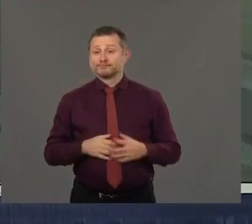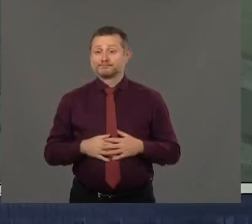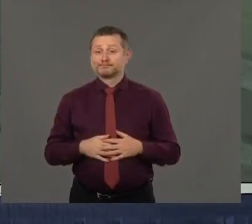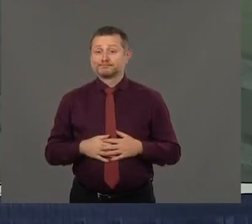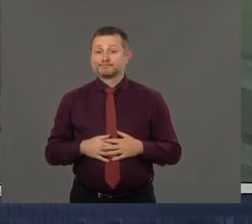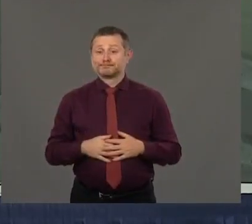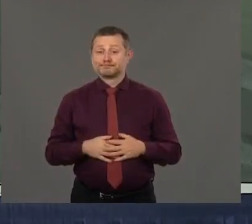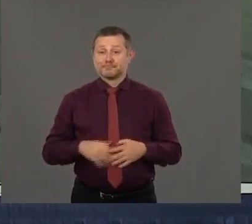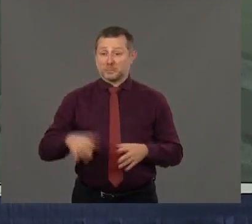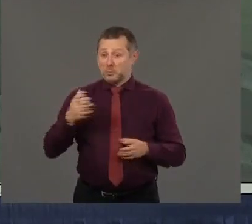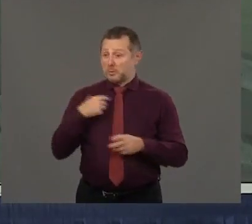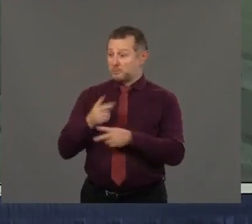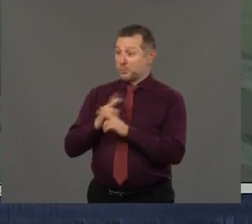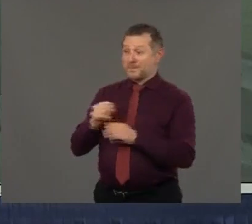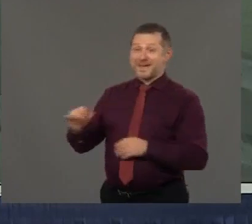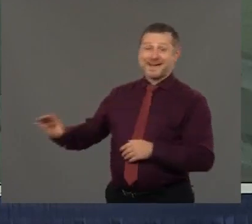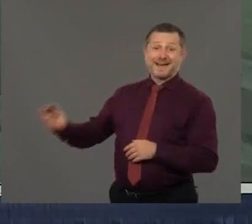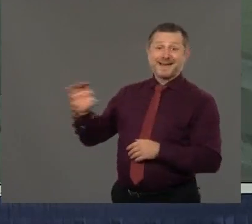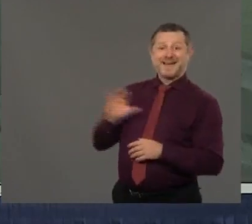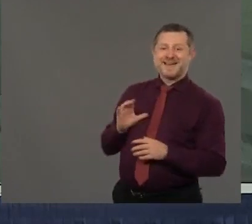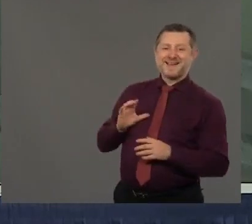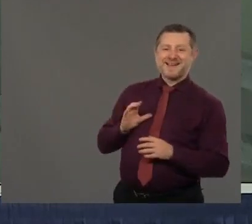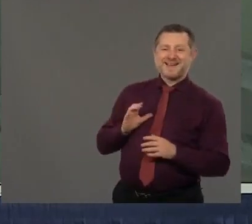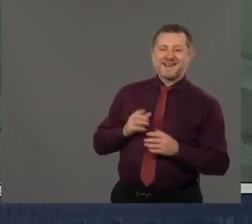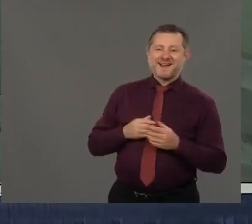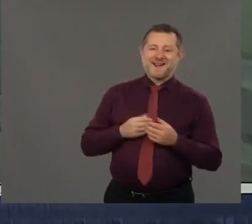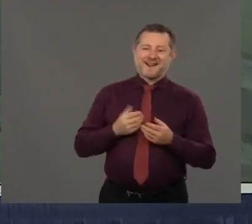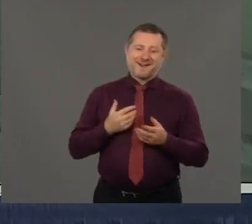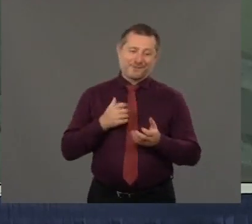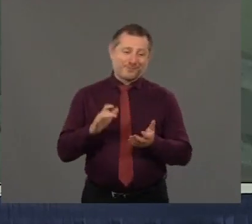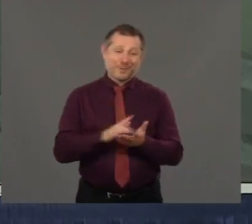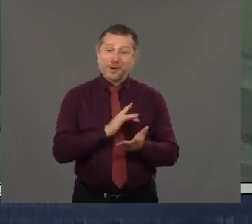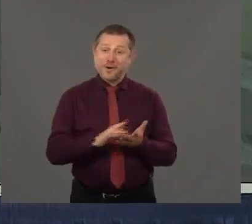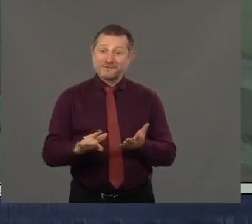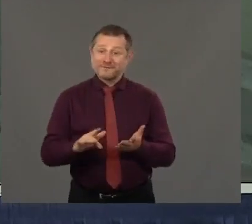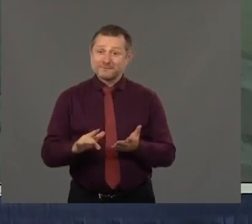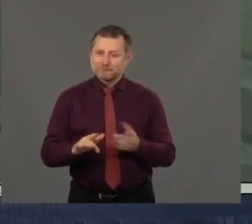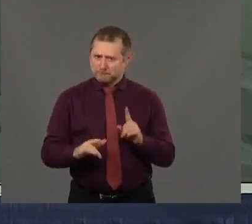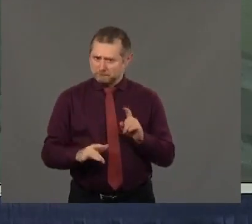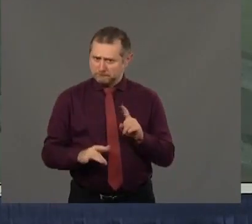you have any reasonable judgment of what you're going to be able to pay.